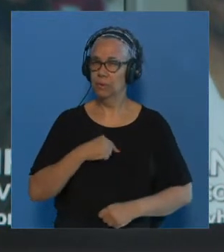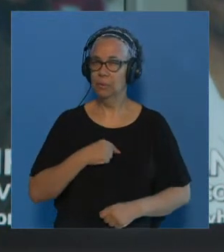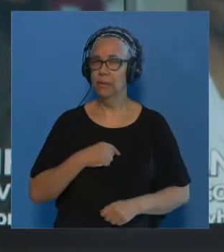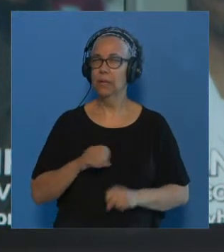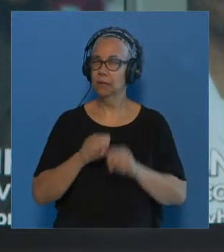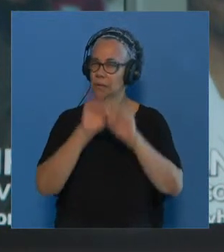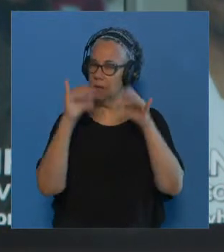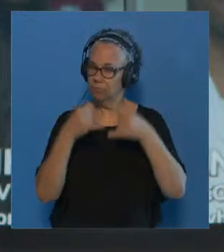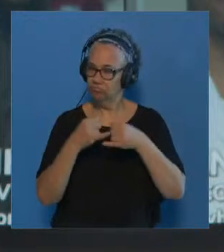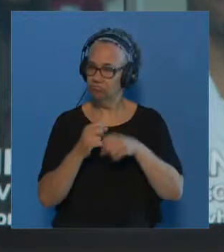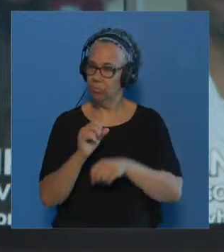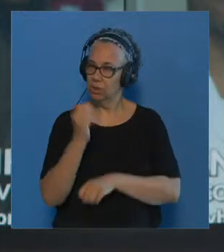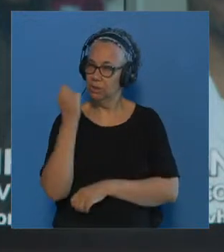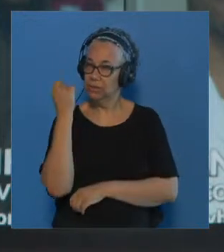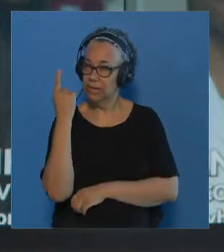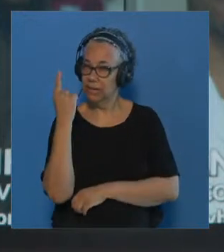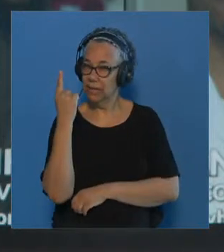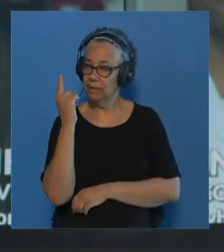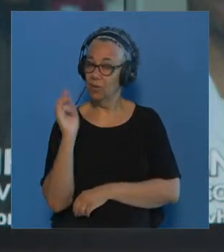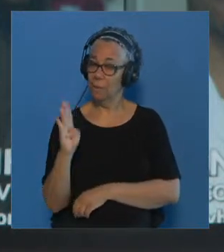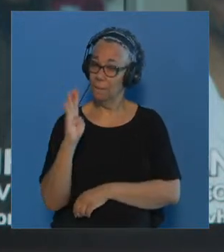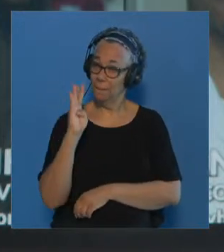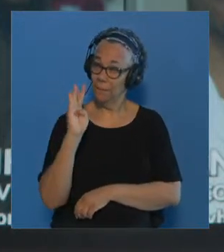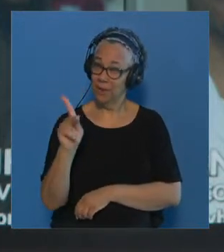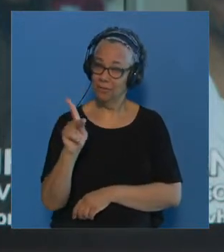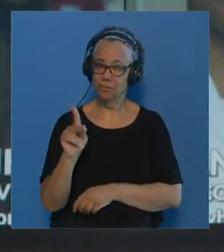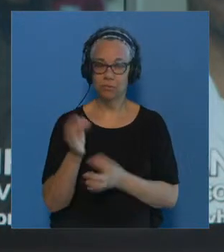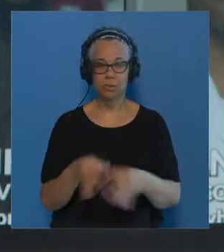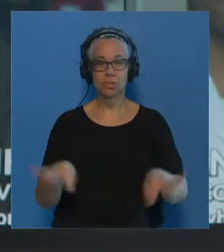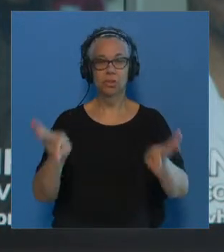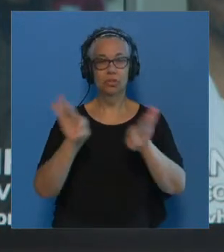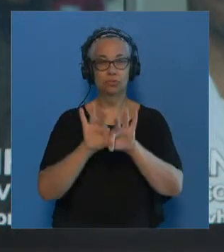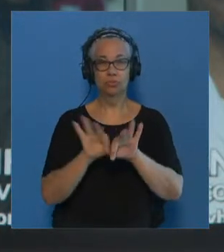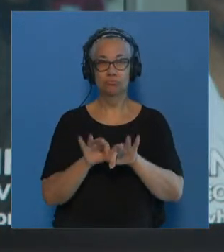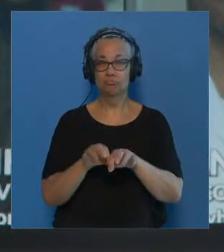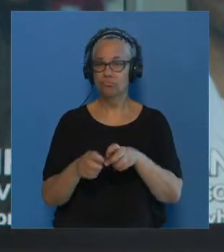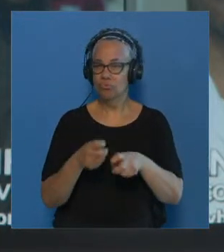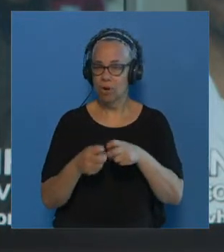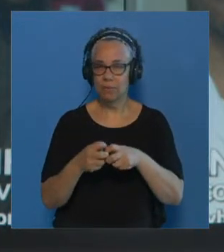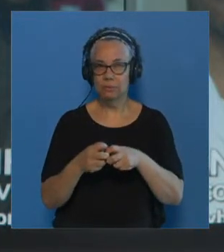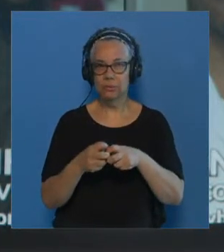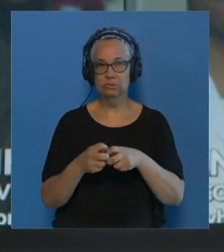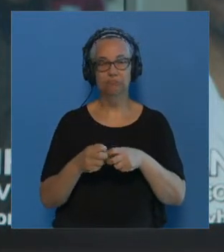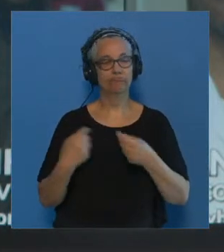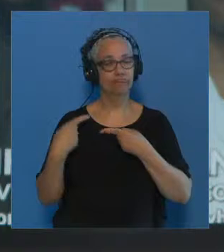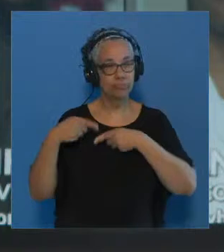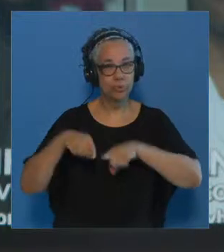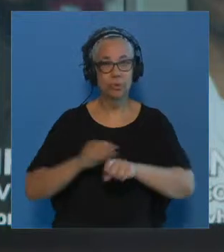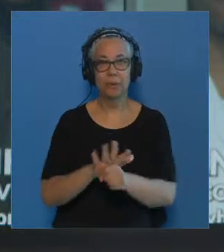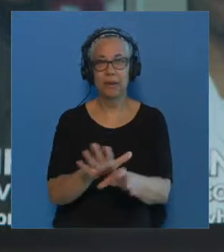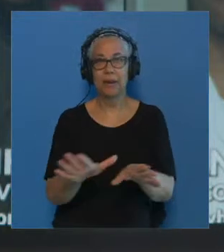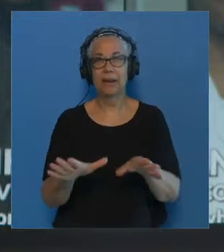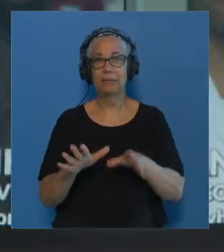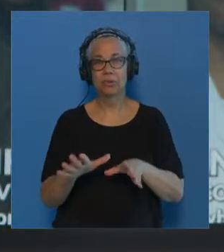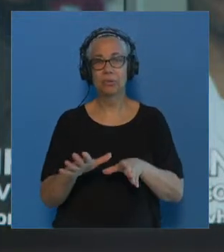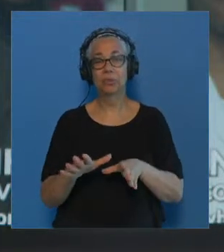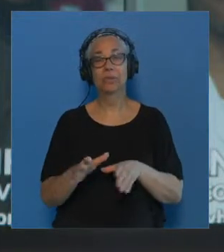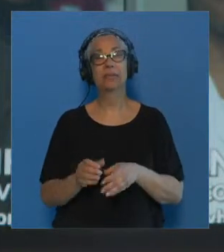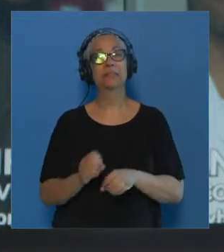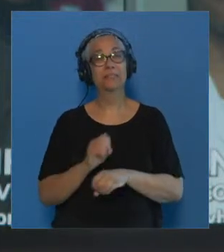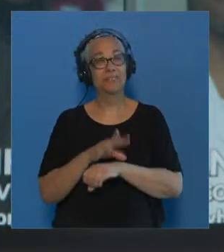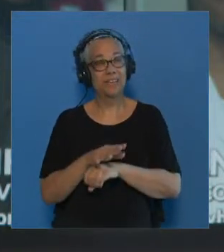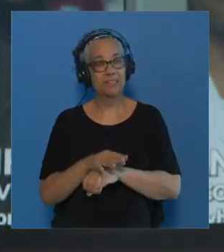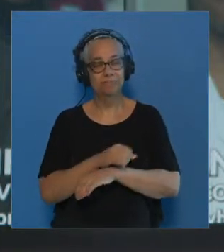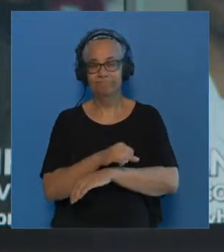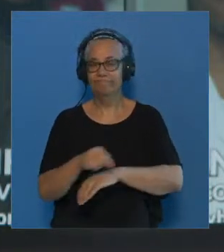and return to the important issues that our country is facing during a pandemic that will continue to affect our island home,